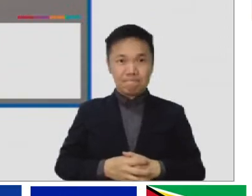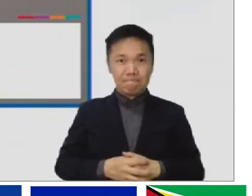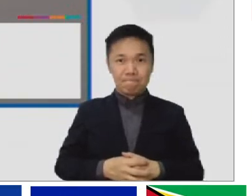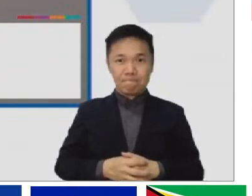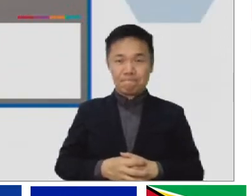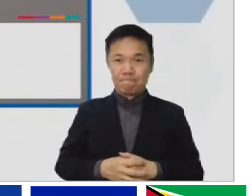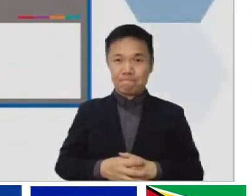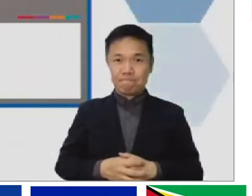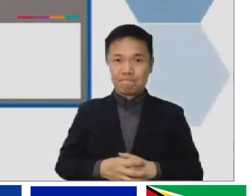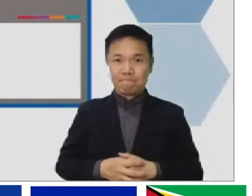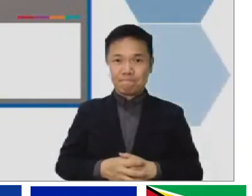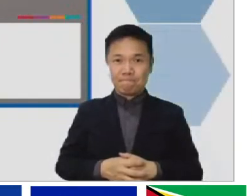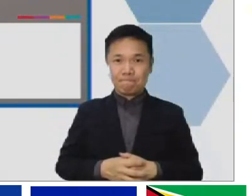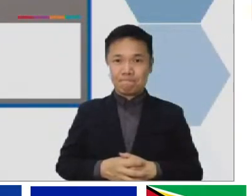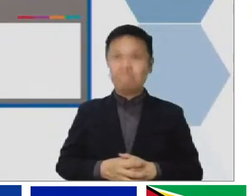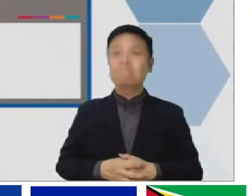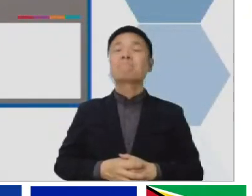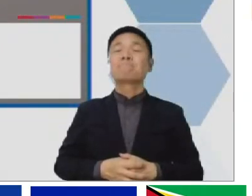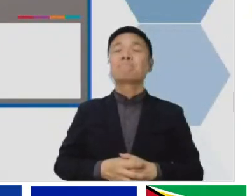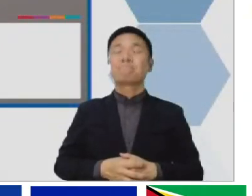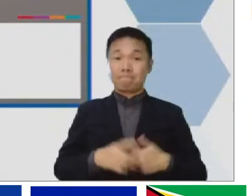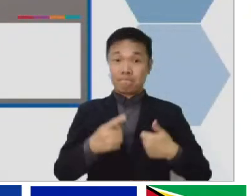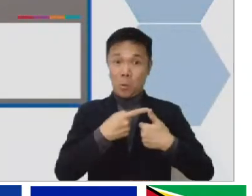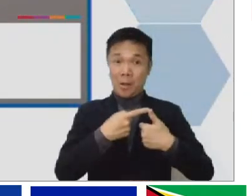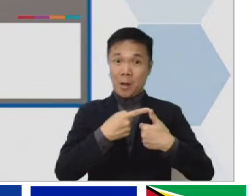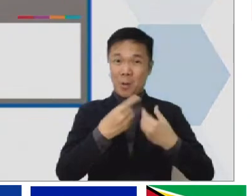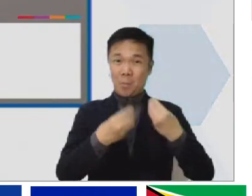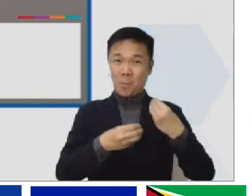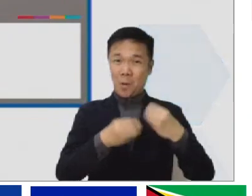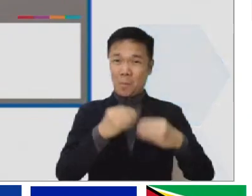challenge interaction, and that is why we want